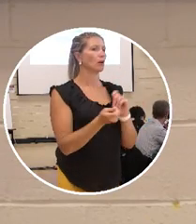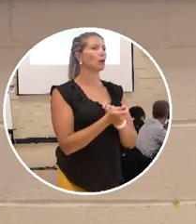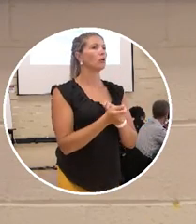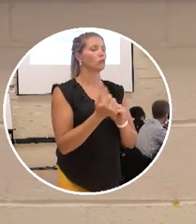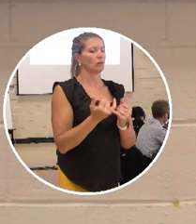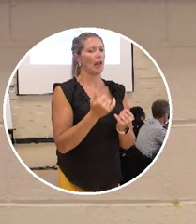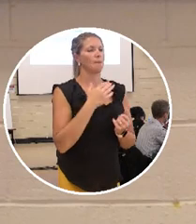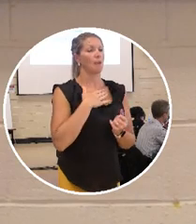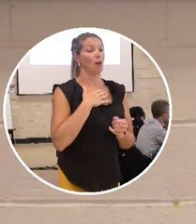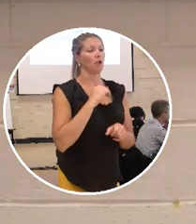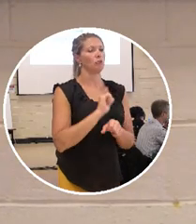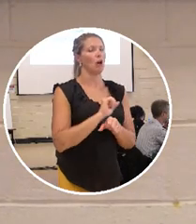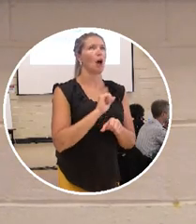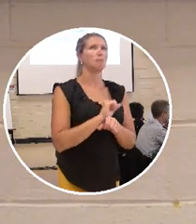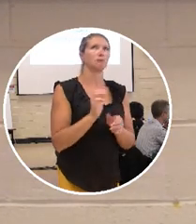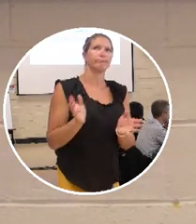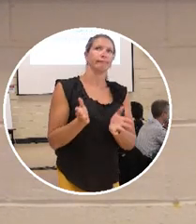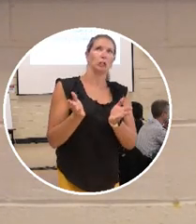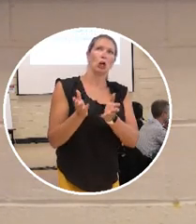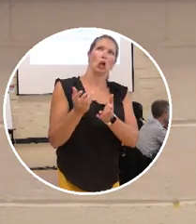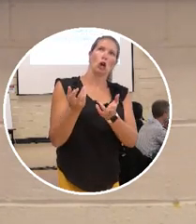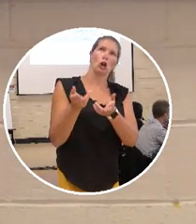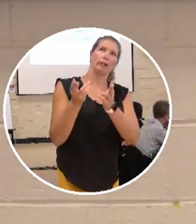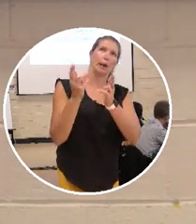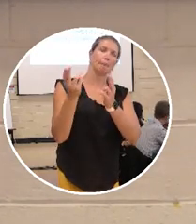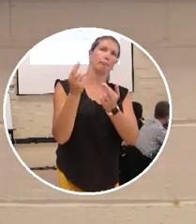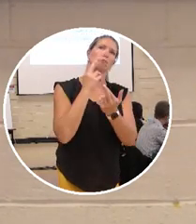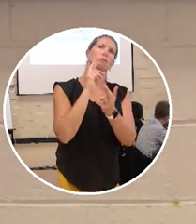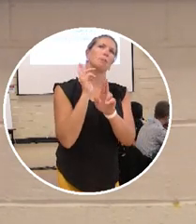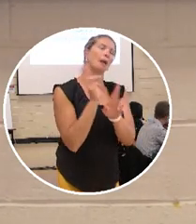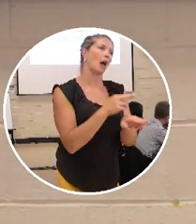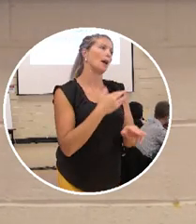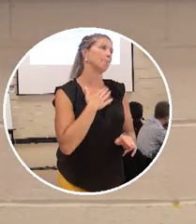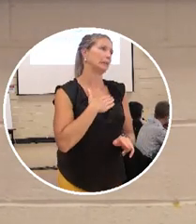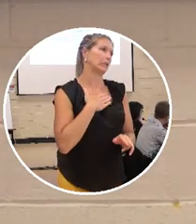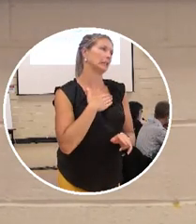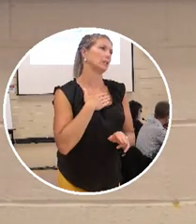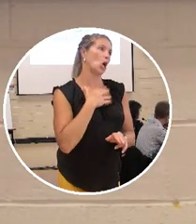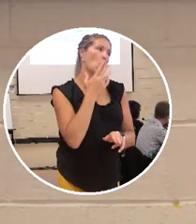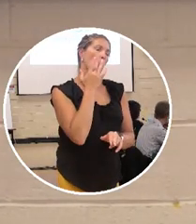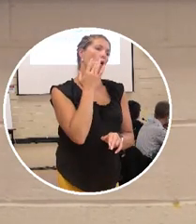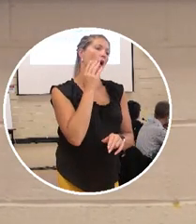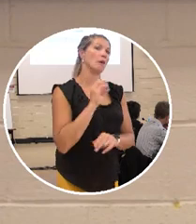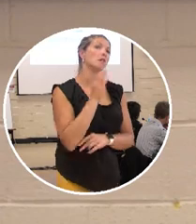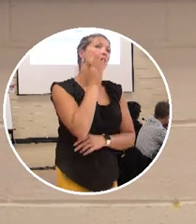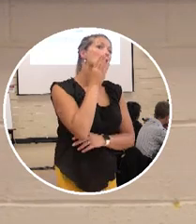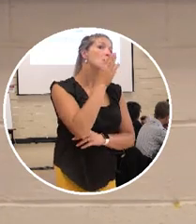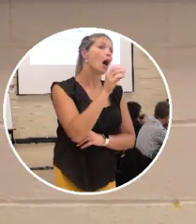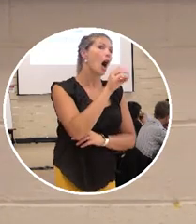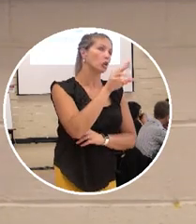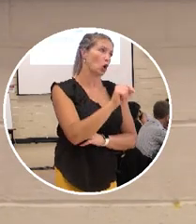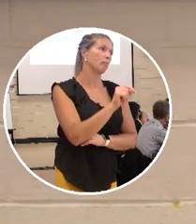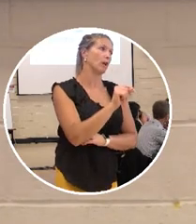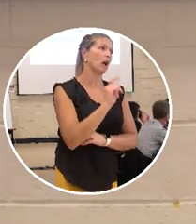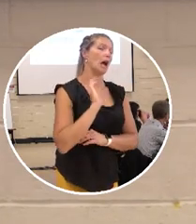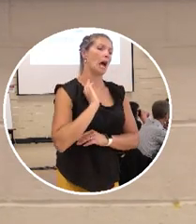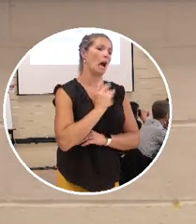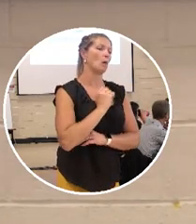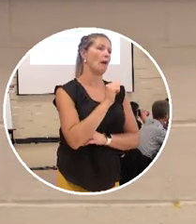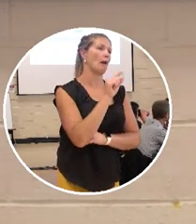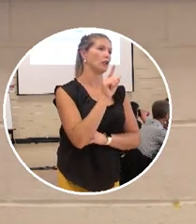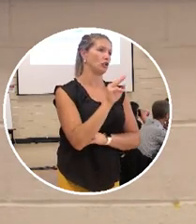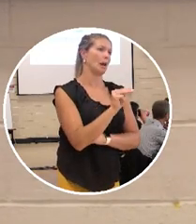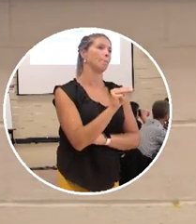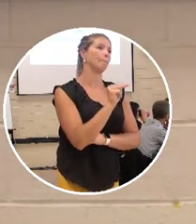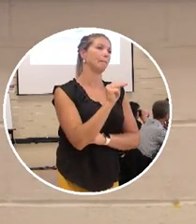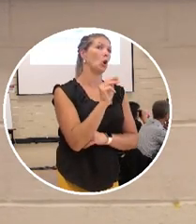to encourage the minister to get back to us as quickly as possible in consideration of the fact that our AGM is next month. And we're certainly hoping that he's